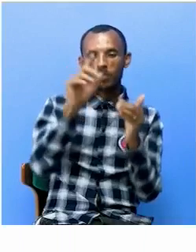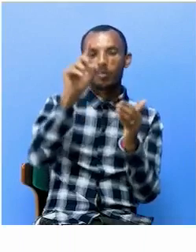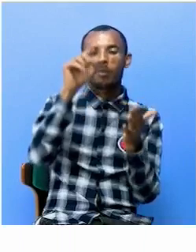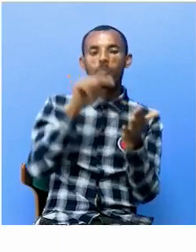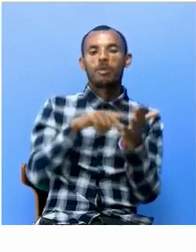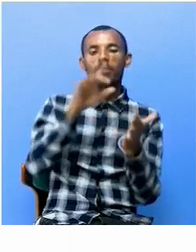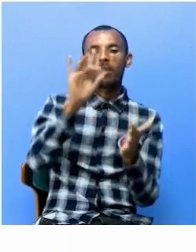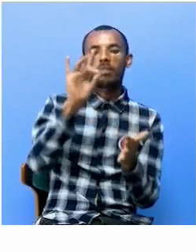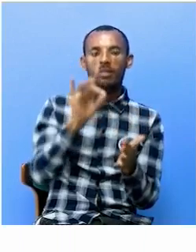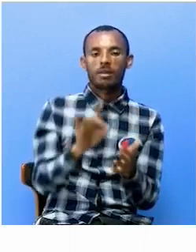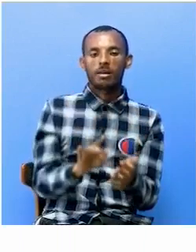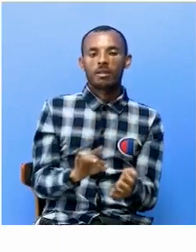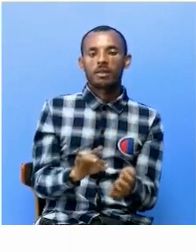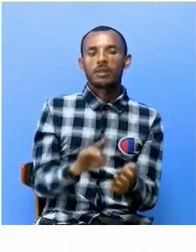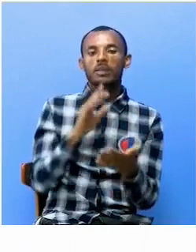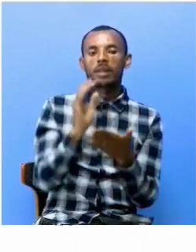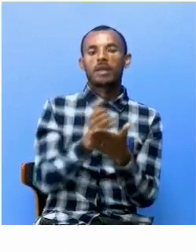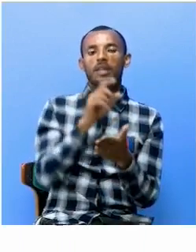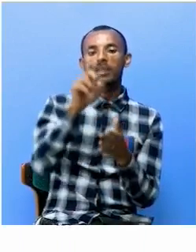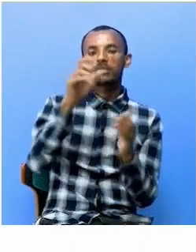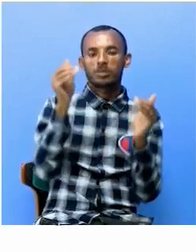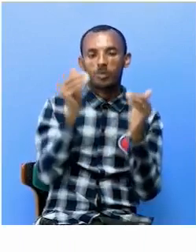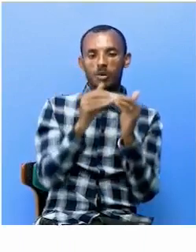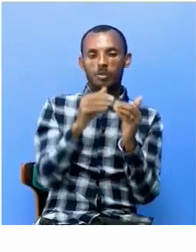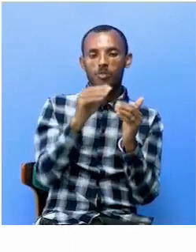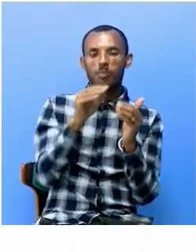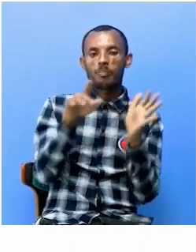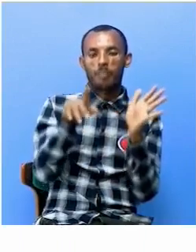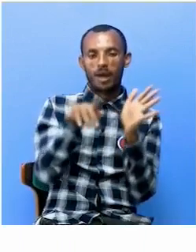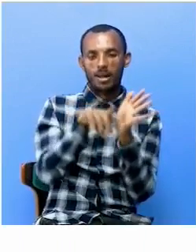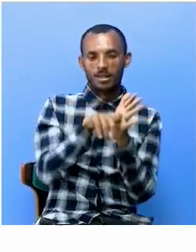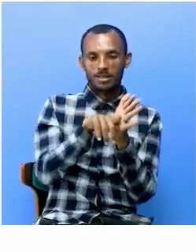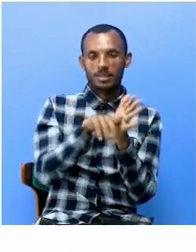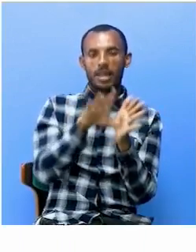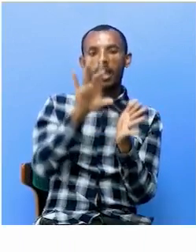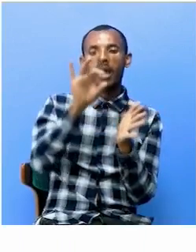1.8, take x is equals to minus